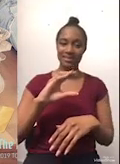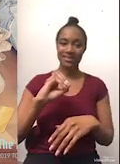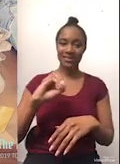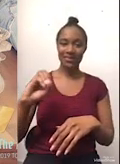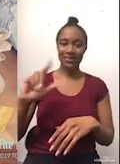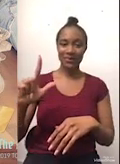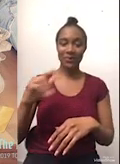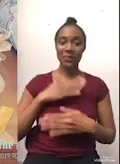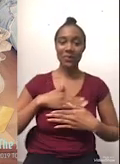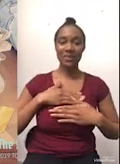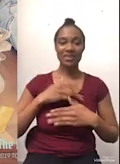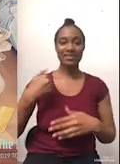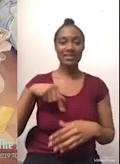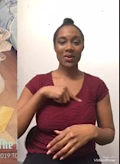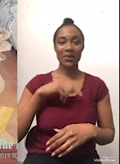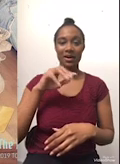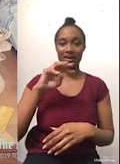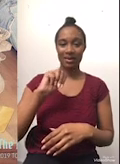MB for going crazy.